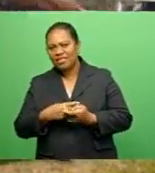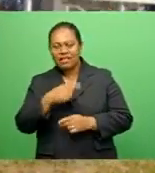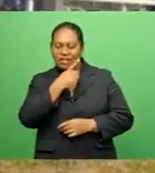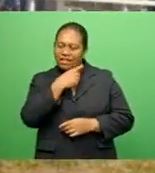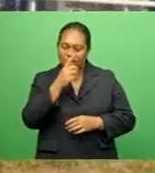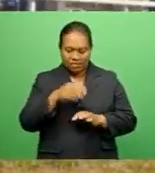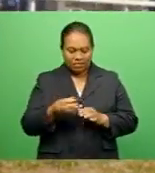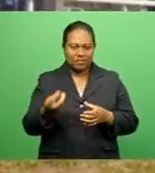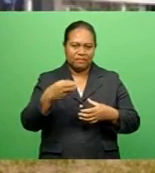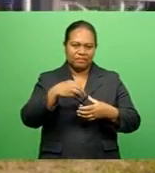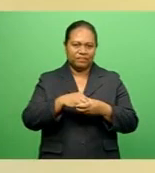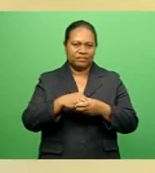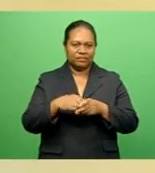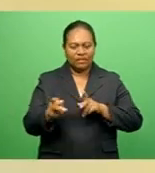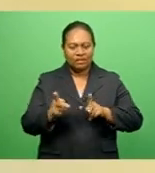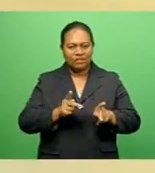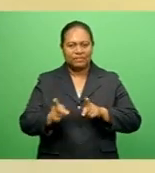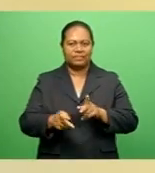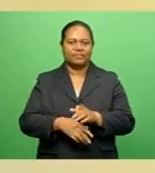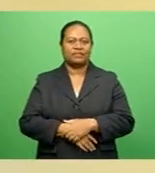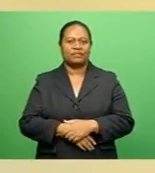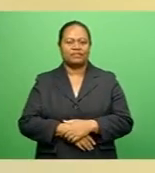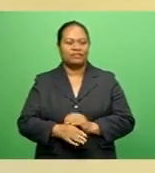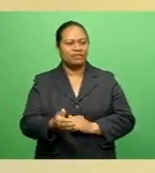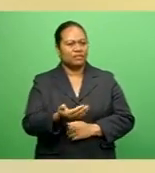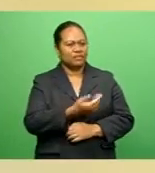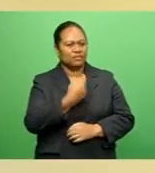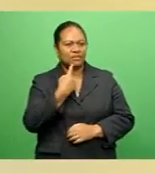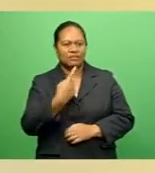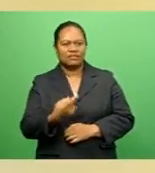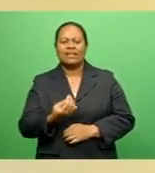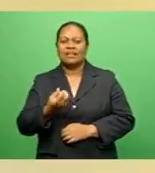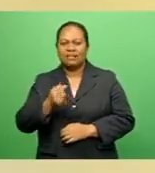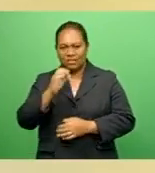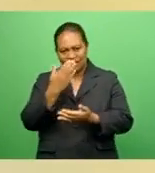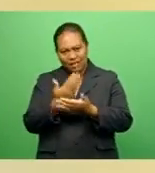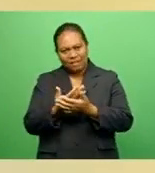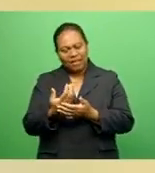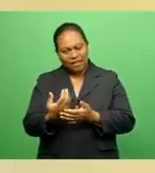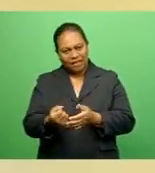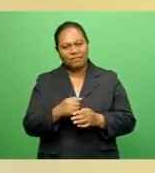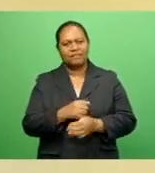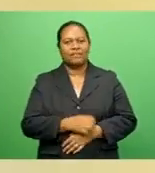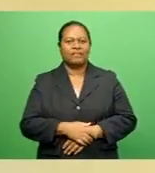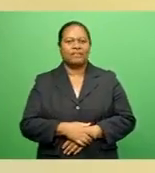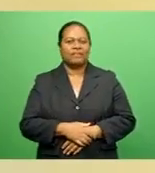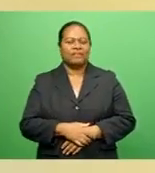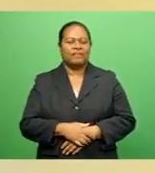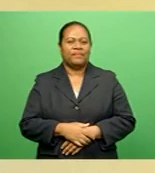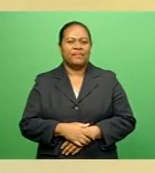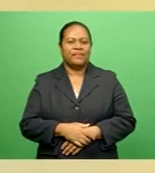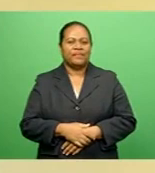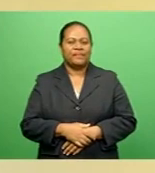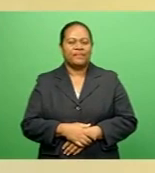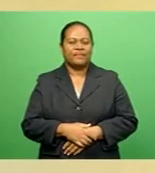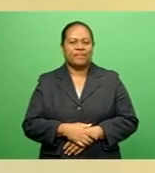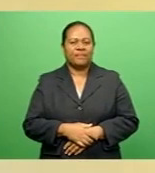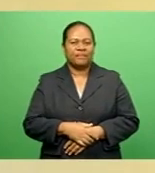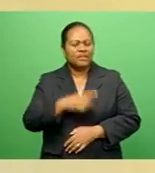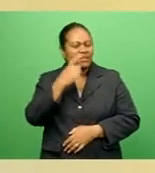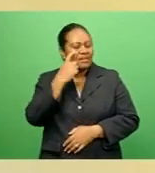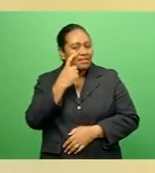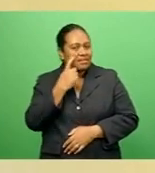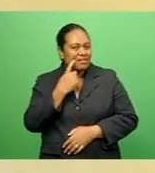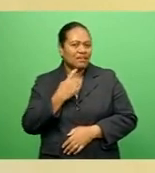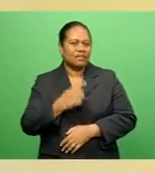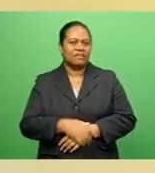their 2019 performances. Those students are still here in the district, in the division, and I think we are trying to get